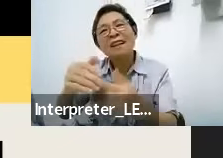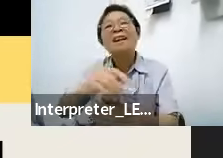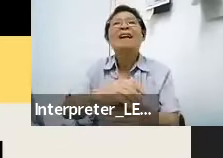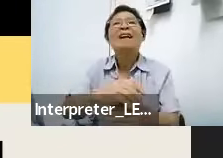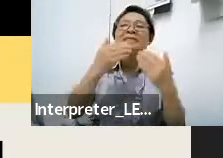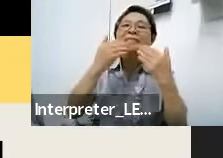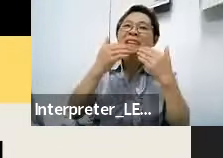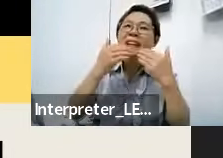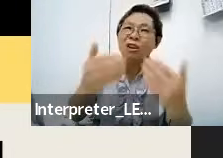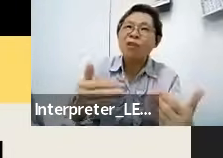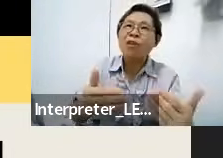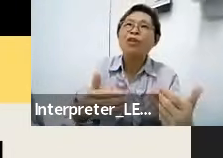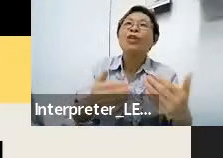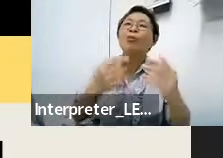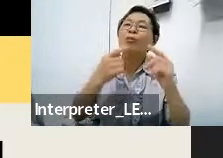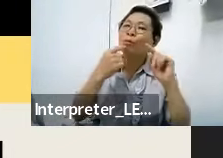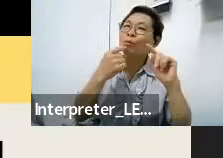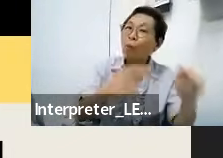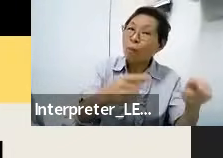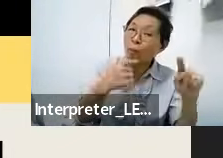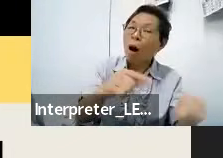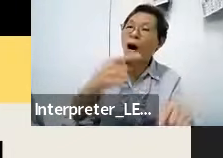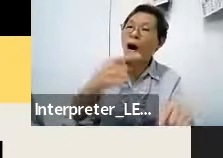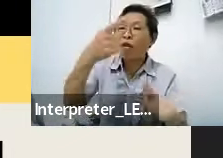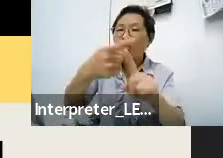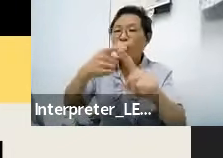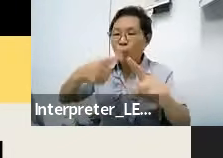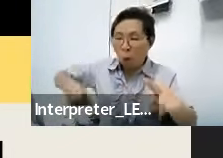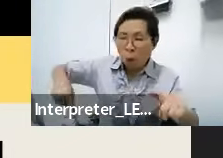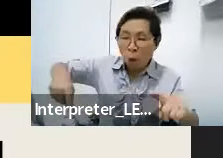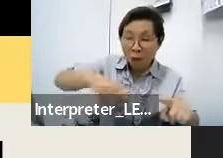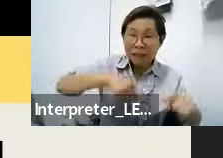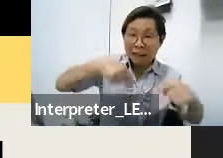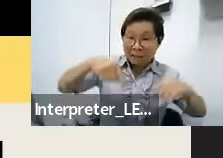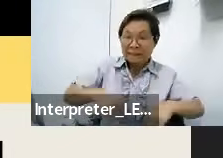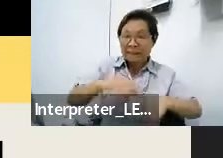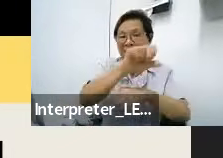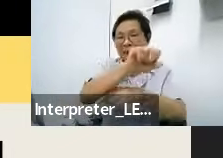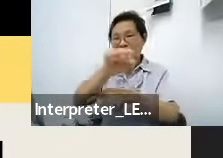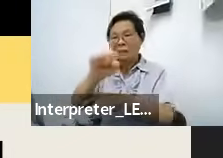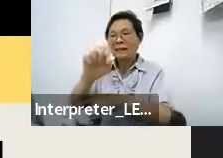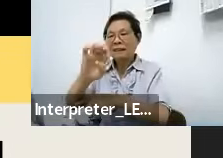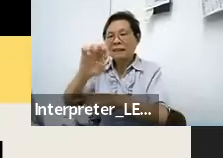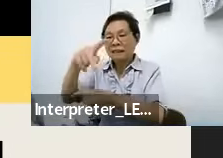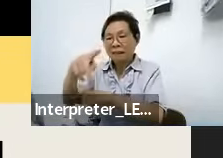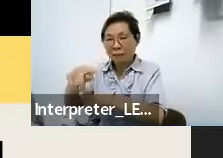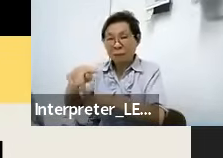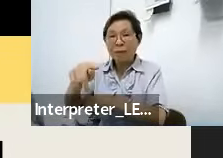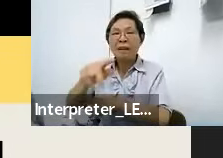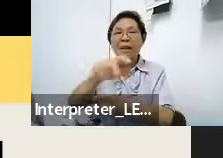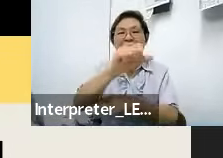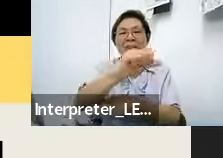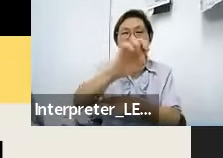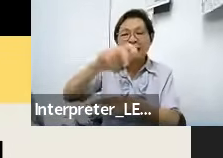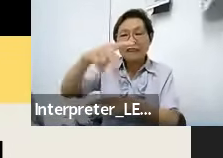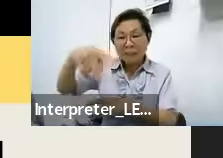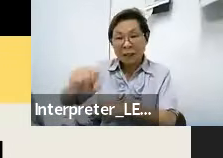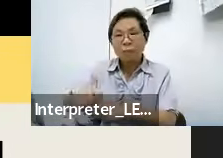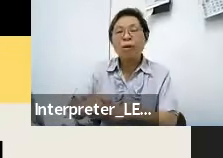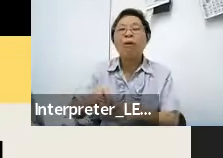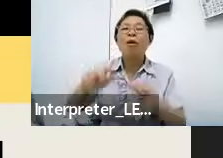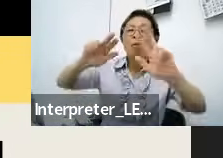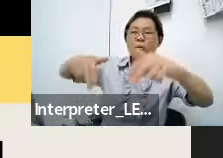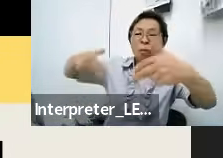feedback. And from all of us here at SEPs, the webinar lead, Ms. Piapa,